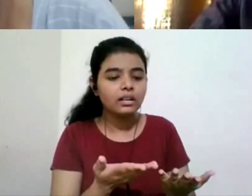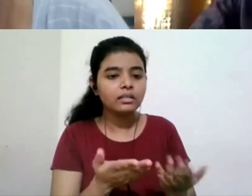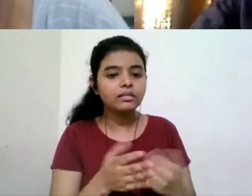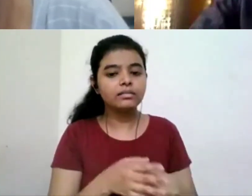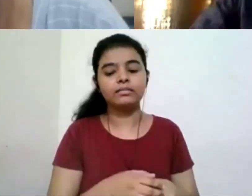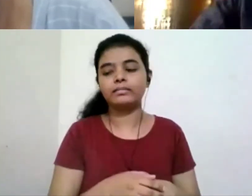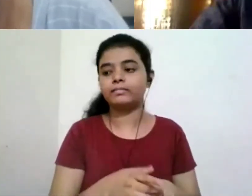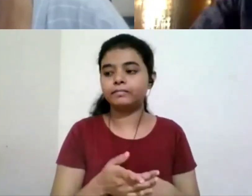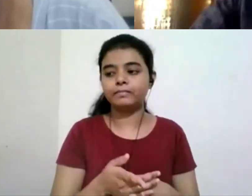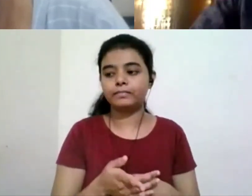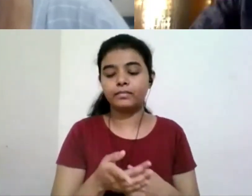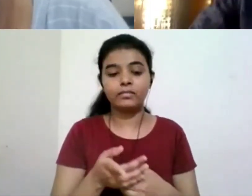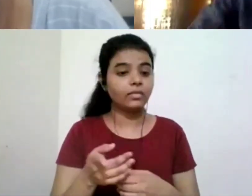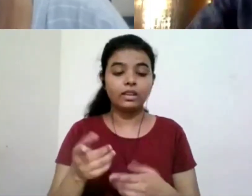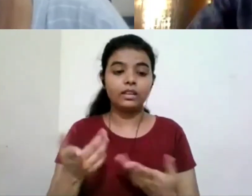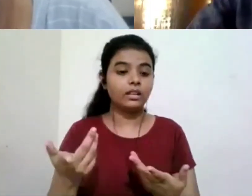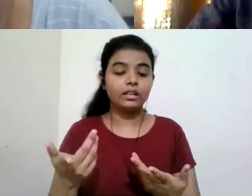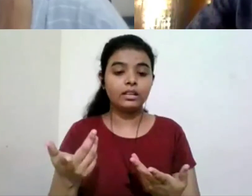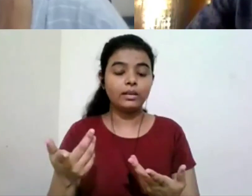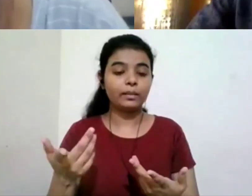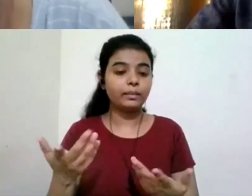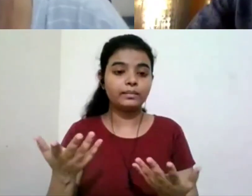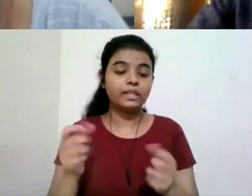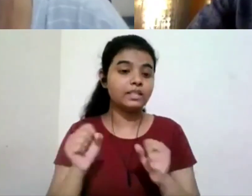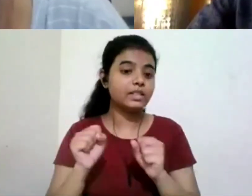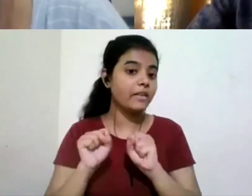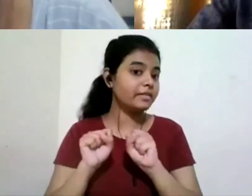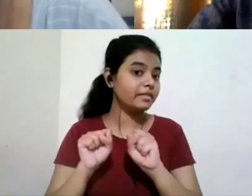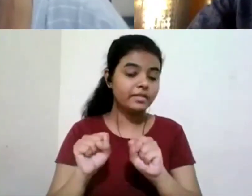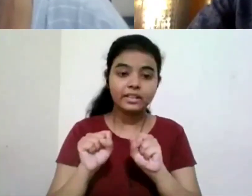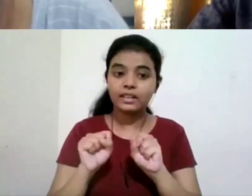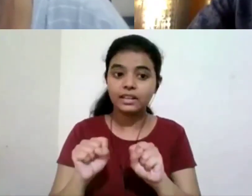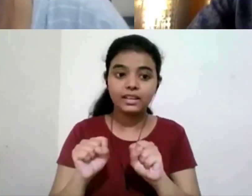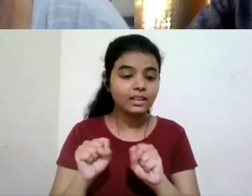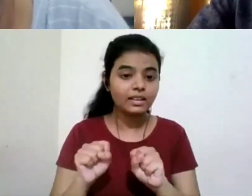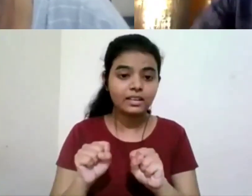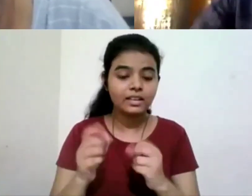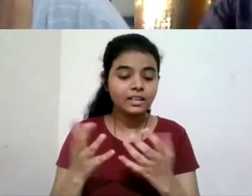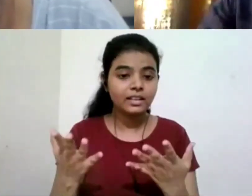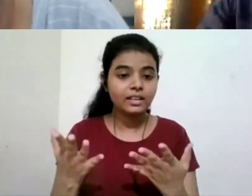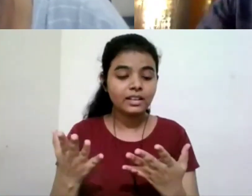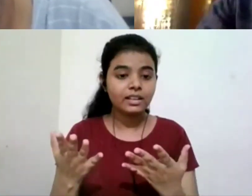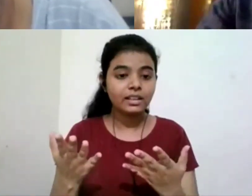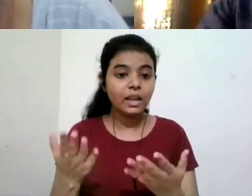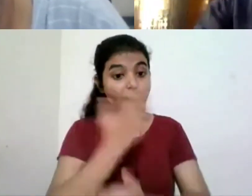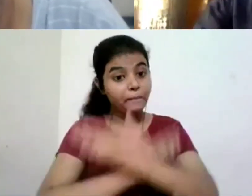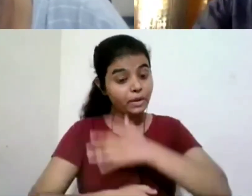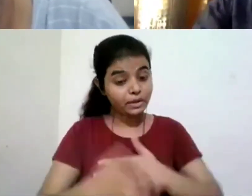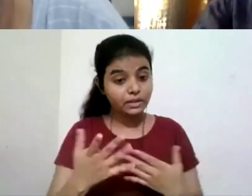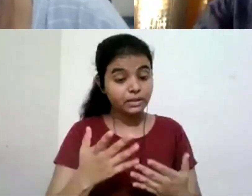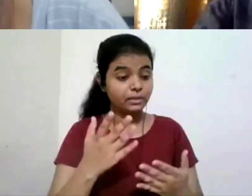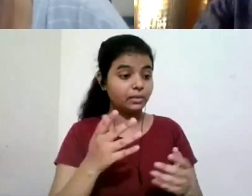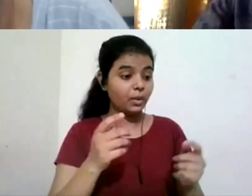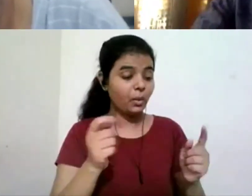The person is aggrieved. Usme person with disability bhi aa raha tha, usme